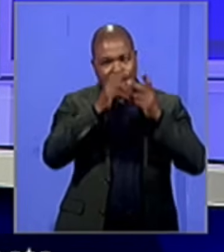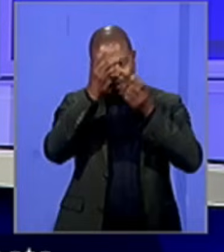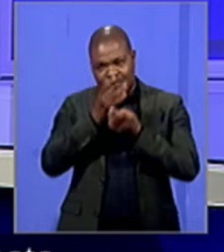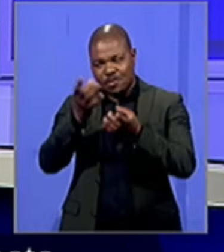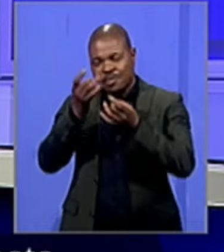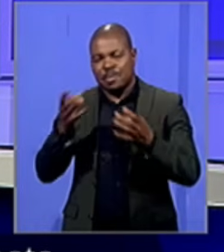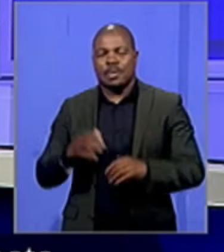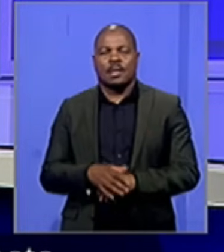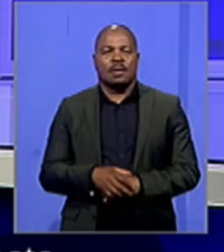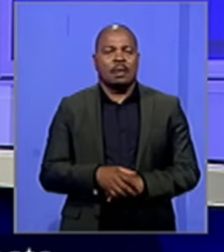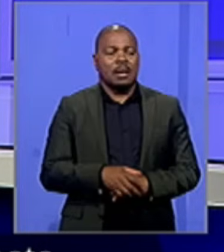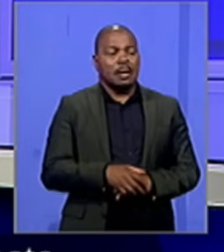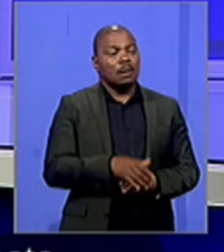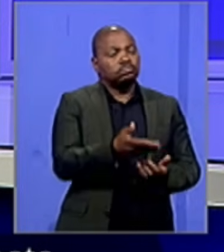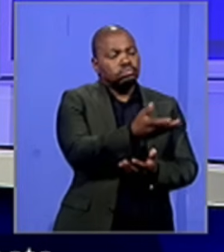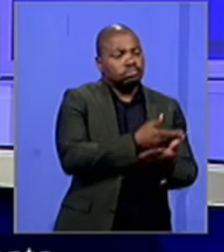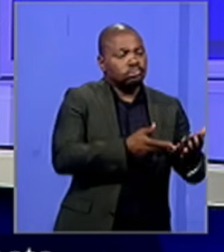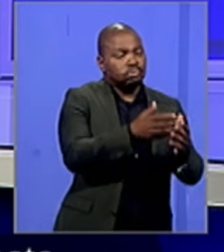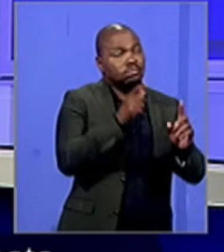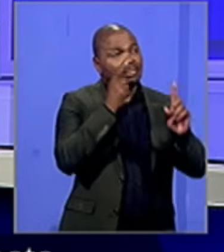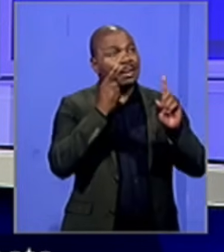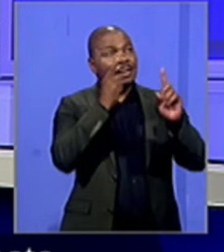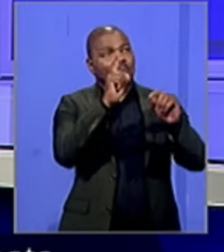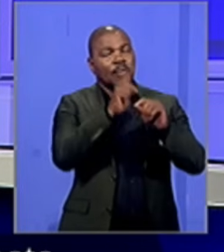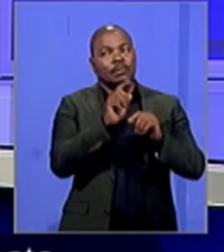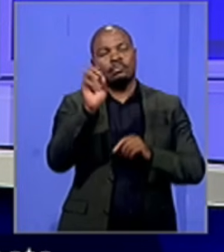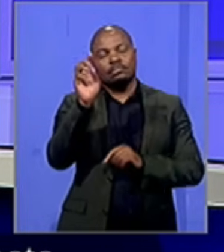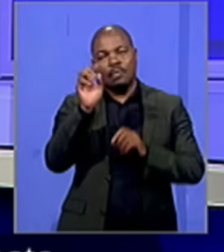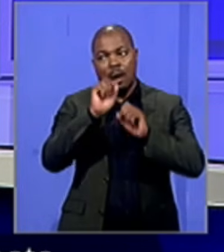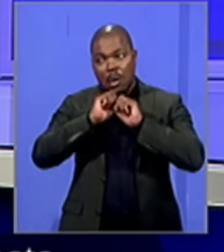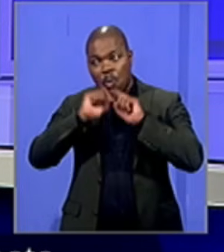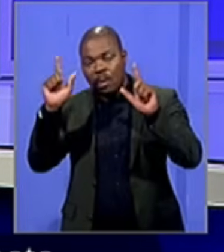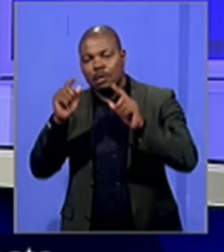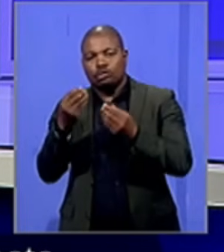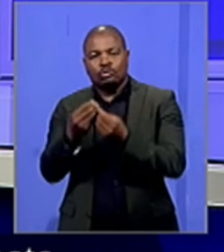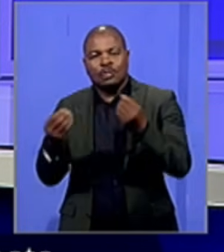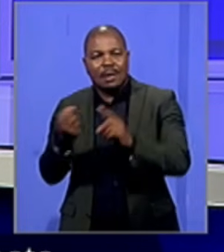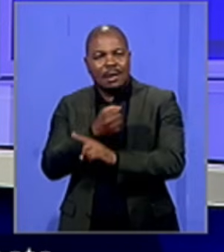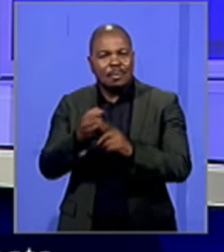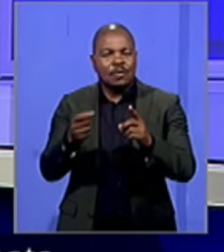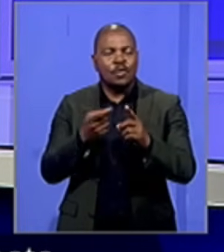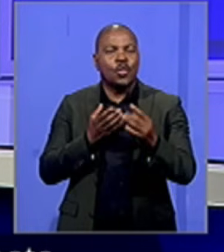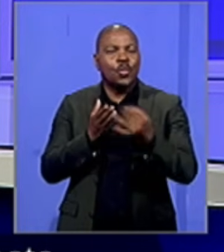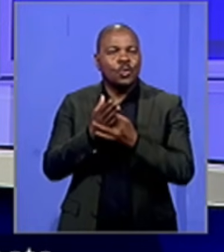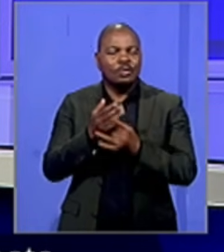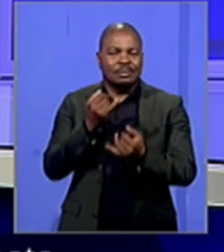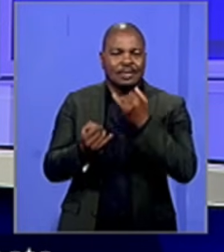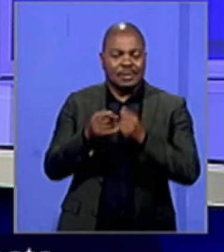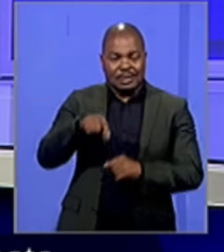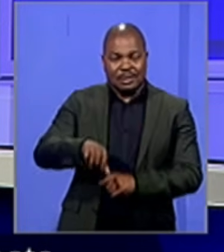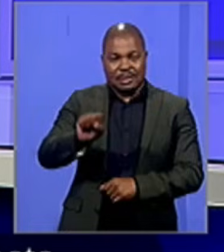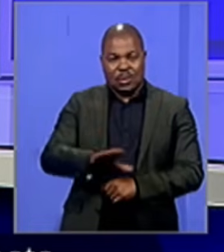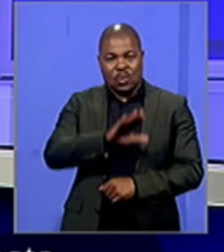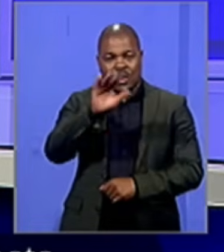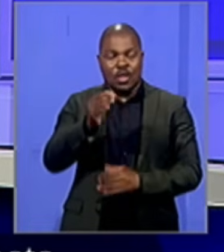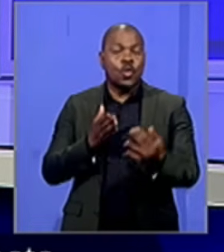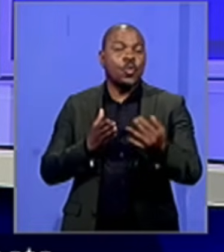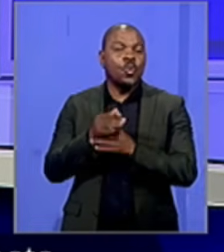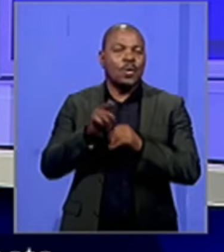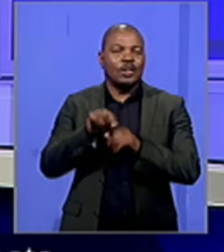tshedimošo. Maikemišetšo a ditherišano tše ke go lemoša ka ga tlaišo ya bana ka thobalano ka Afrika Borwa go marangrang